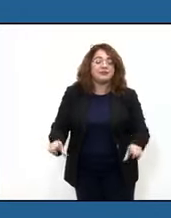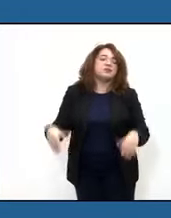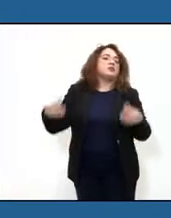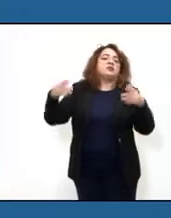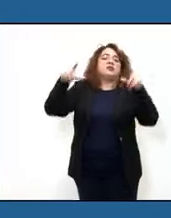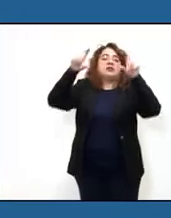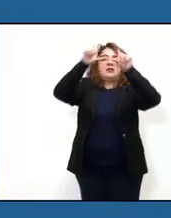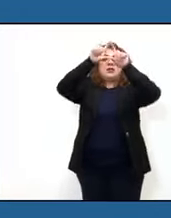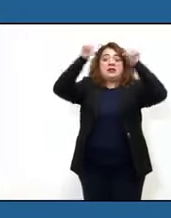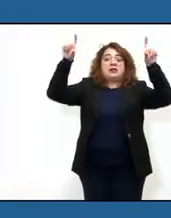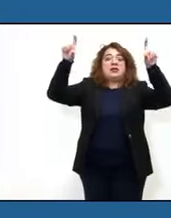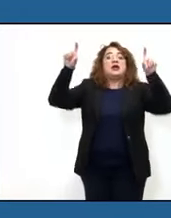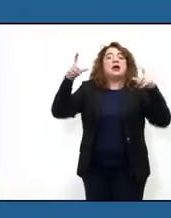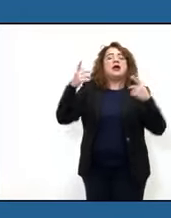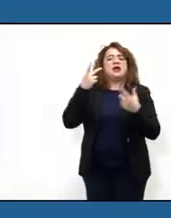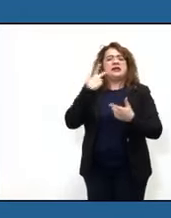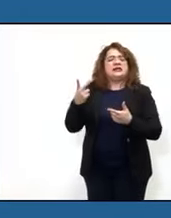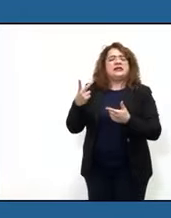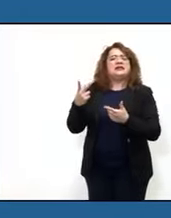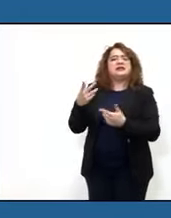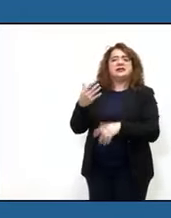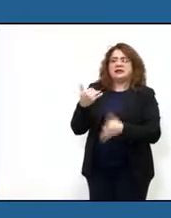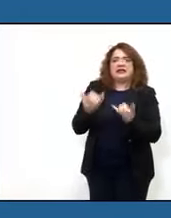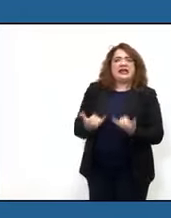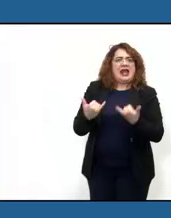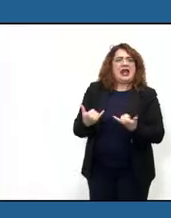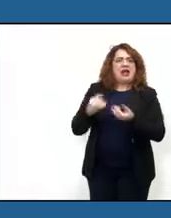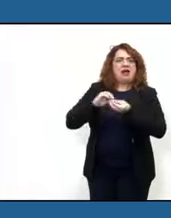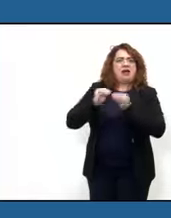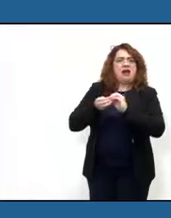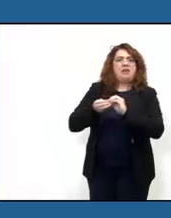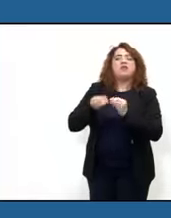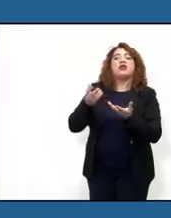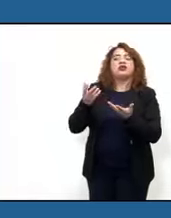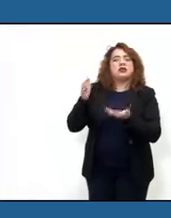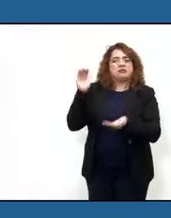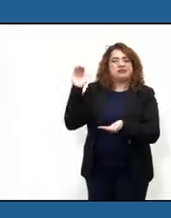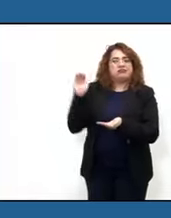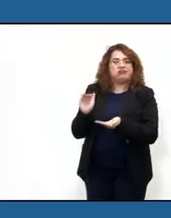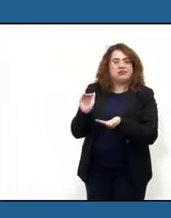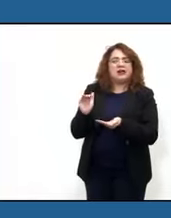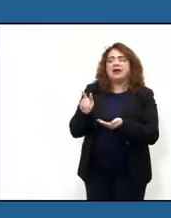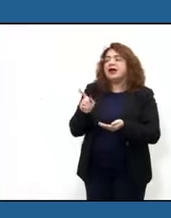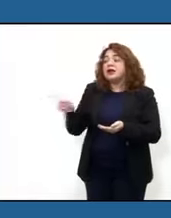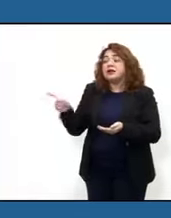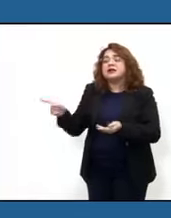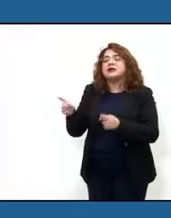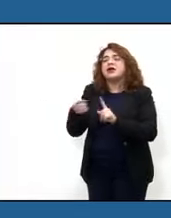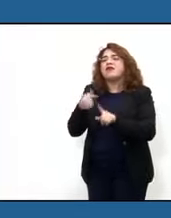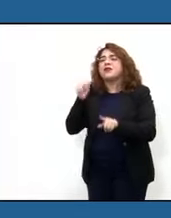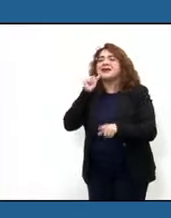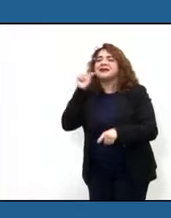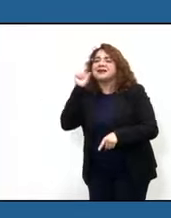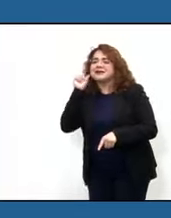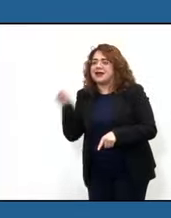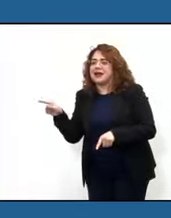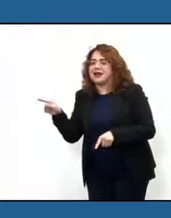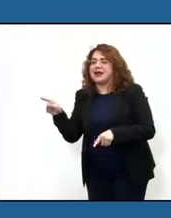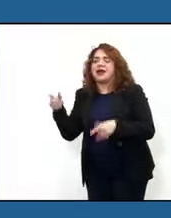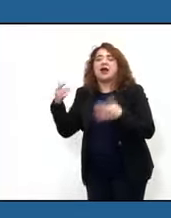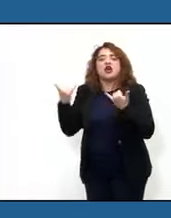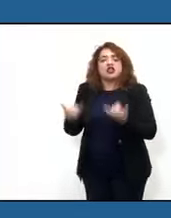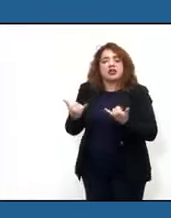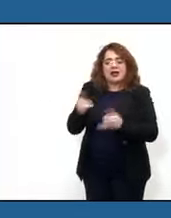been down for the last, for today. So the dashboard was not updated, given that all that information had not been updated due